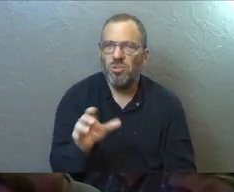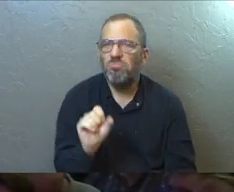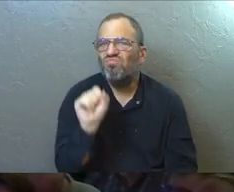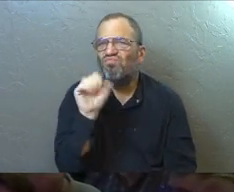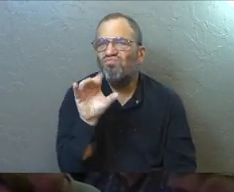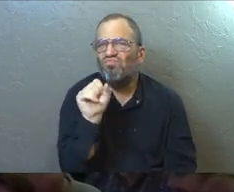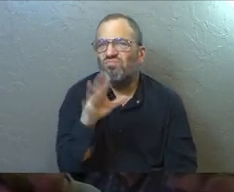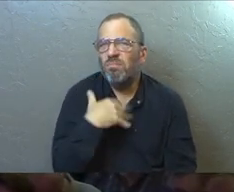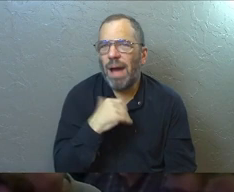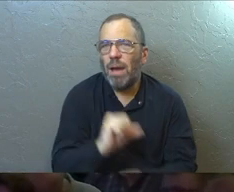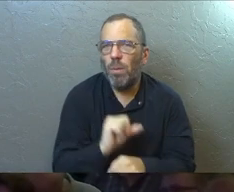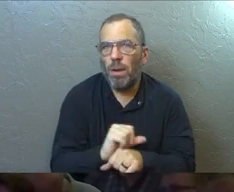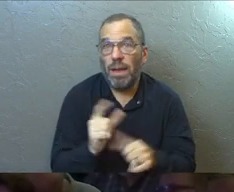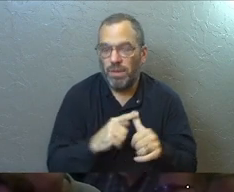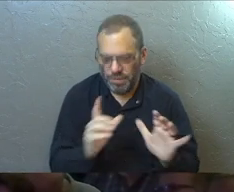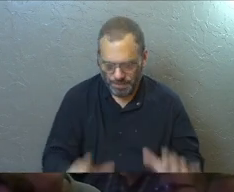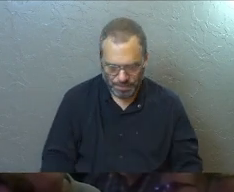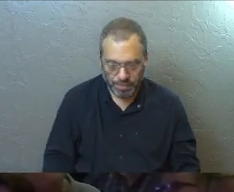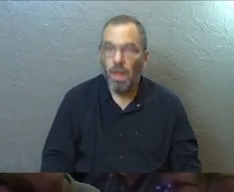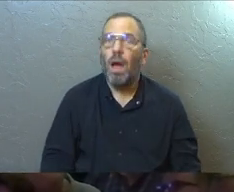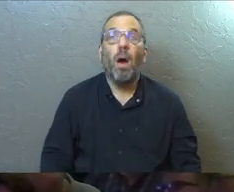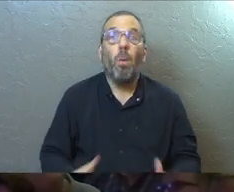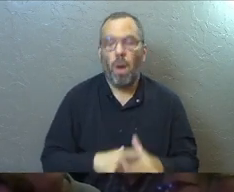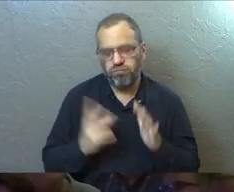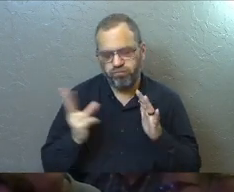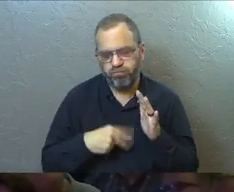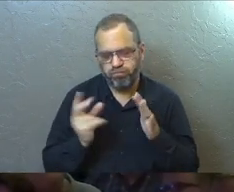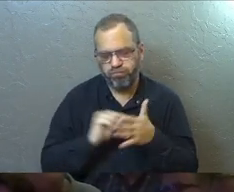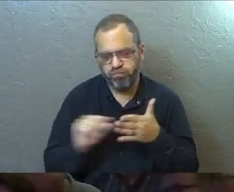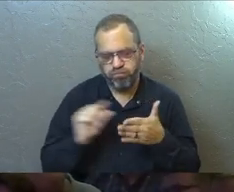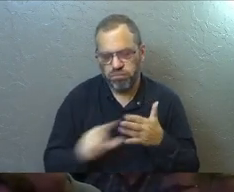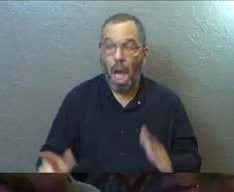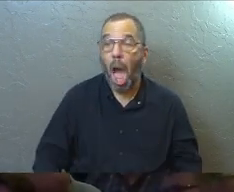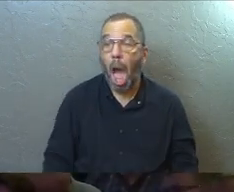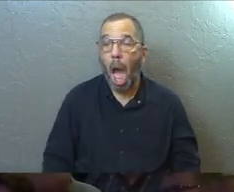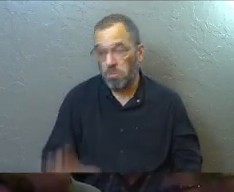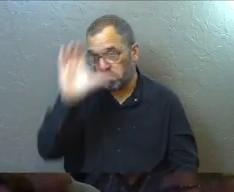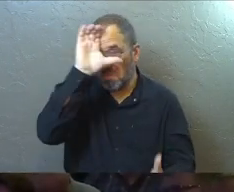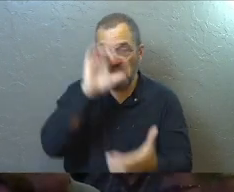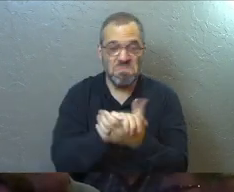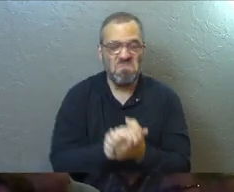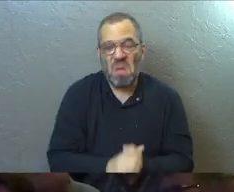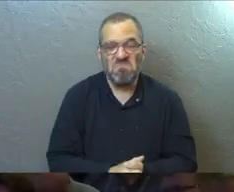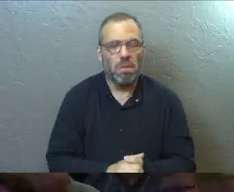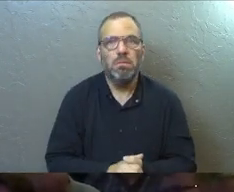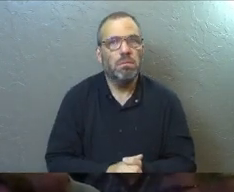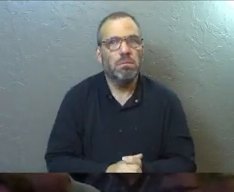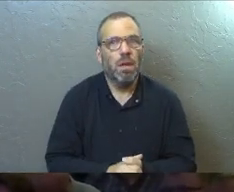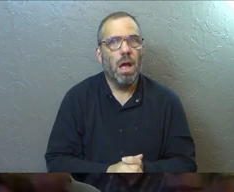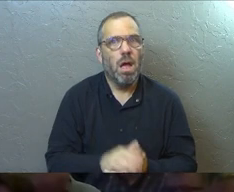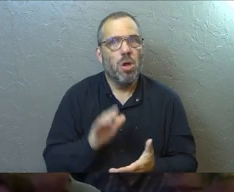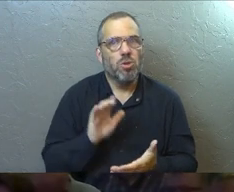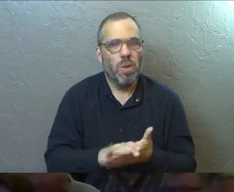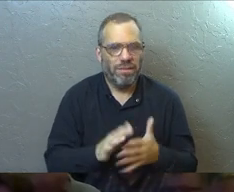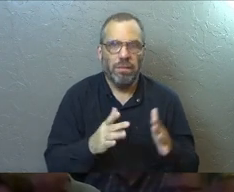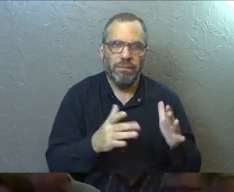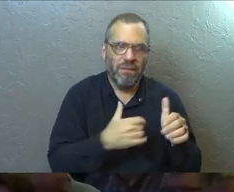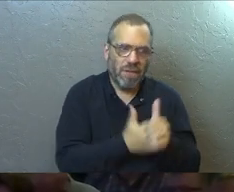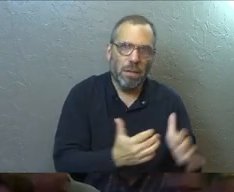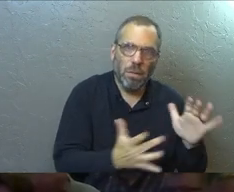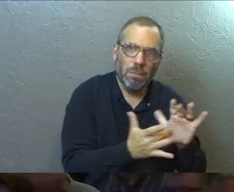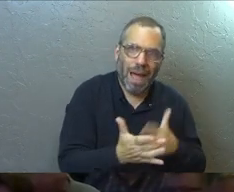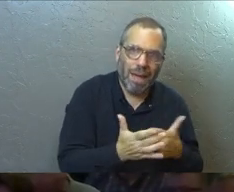little bit of showing you my work. Here's the thing. You don't just read a quote like this and just believe it. You got to go to the scripture